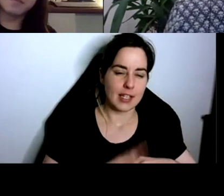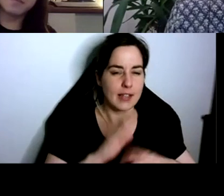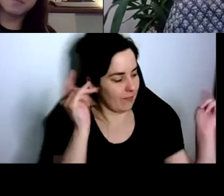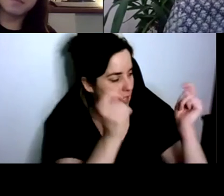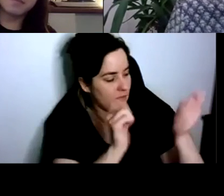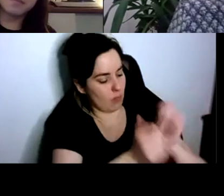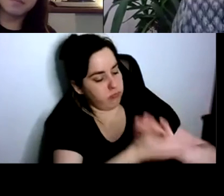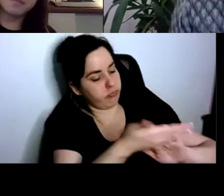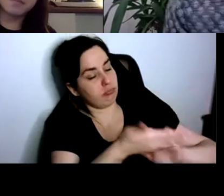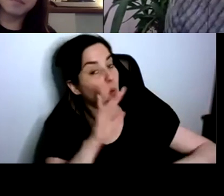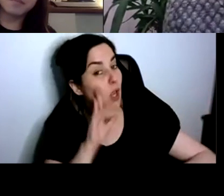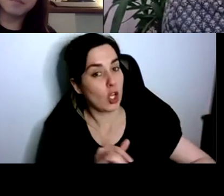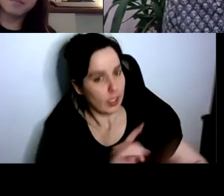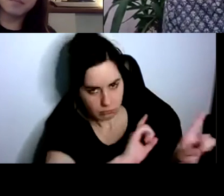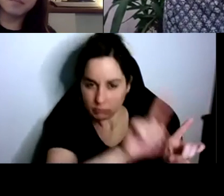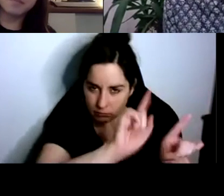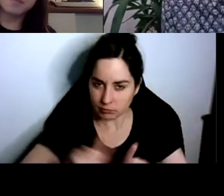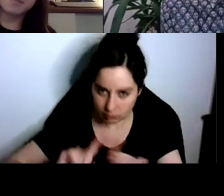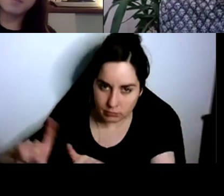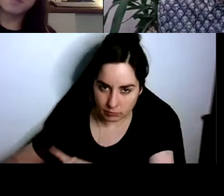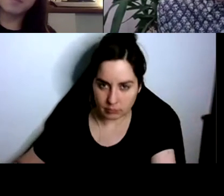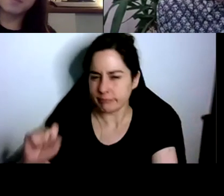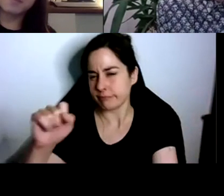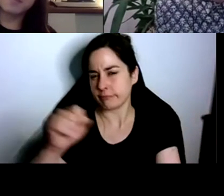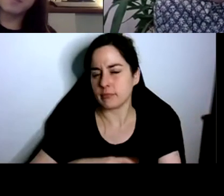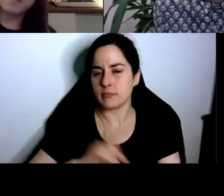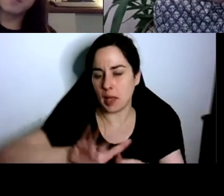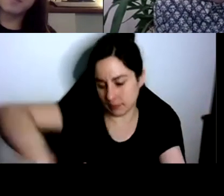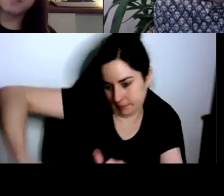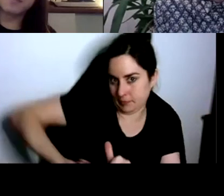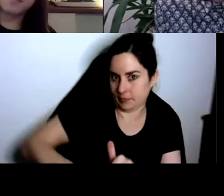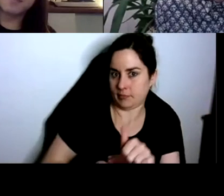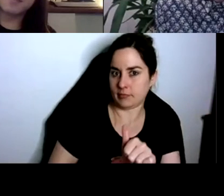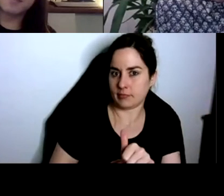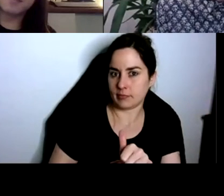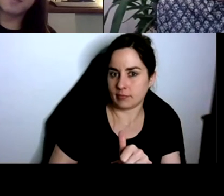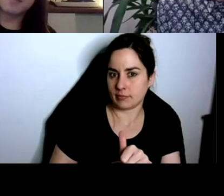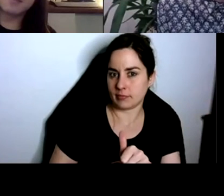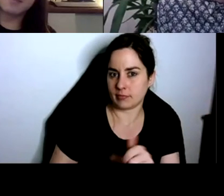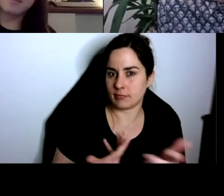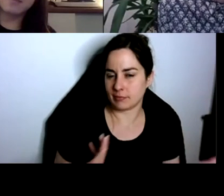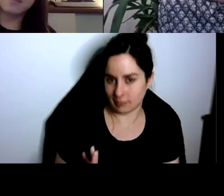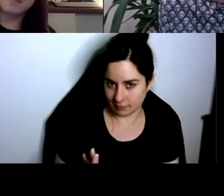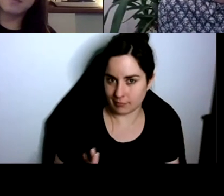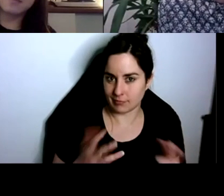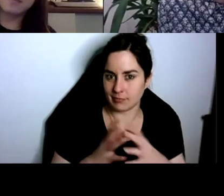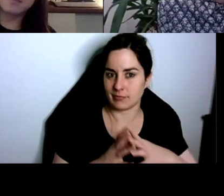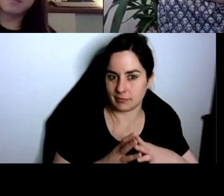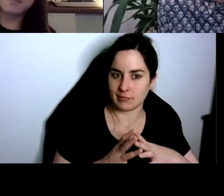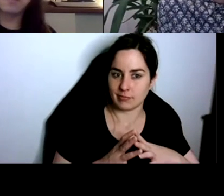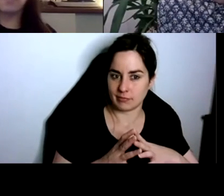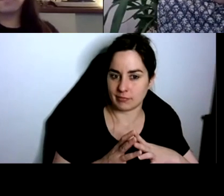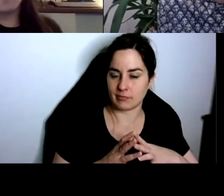operates. But underneath those operations and underneath what you're proposing to the grantors is